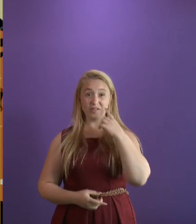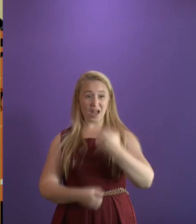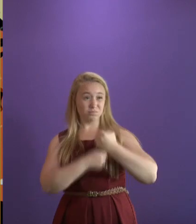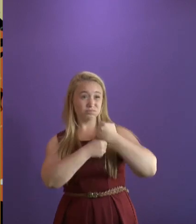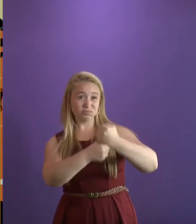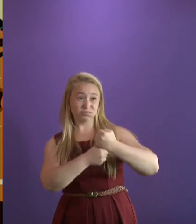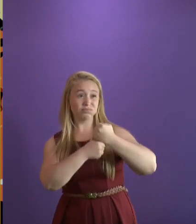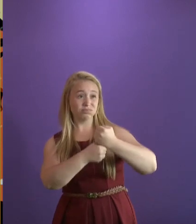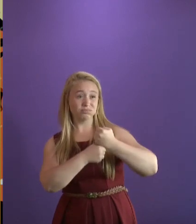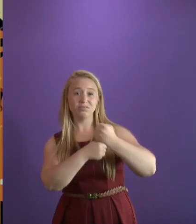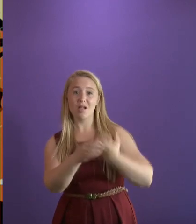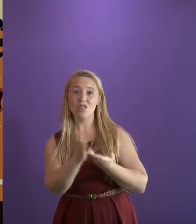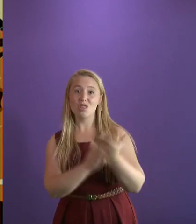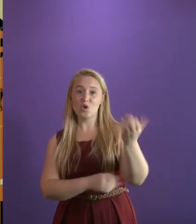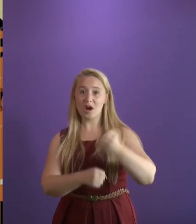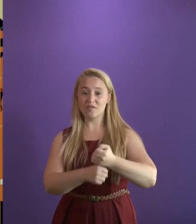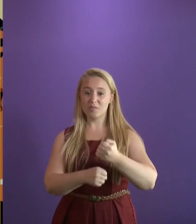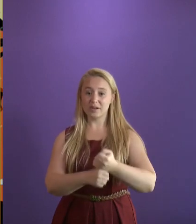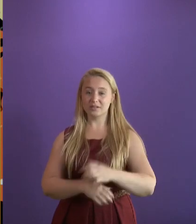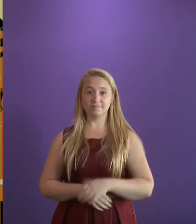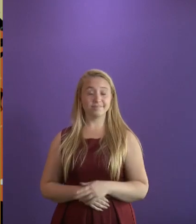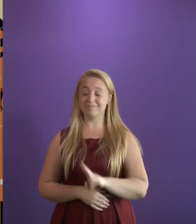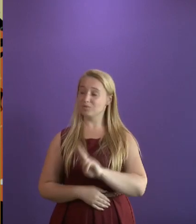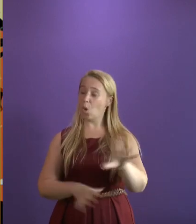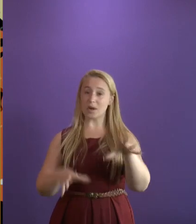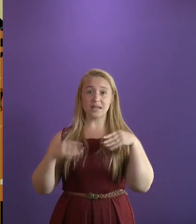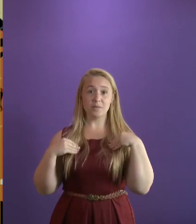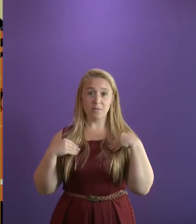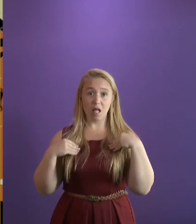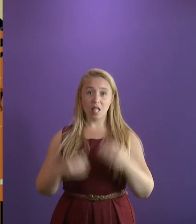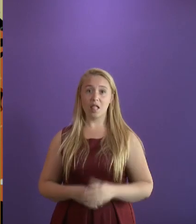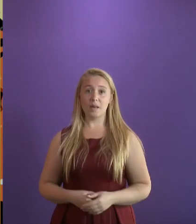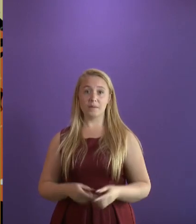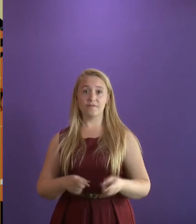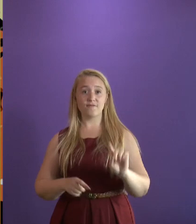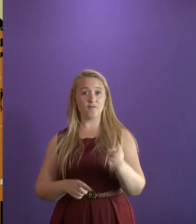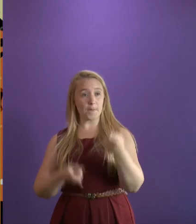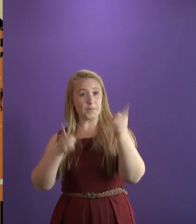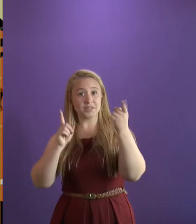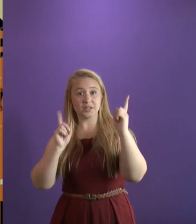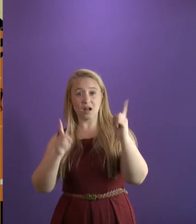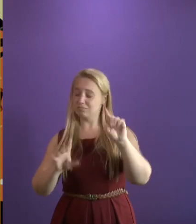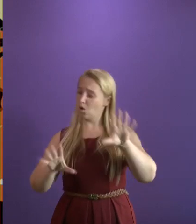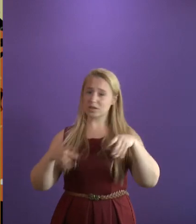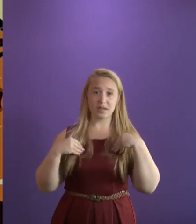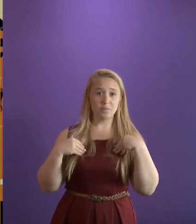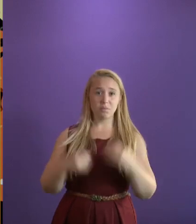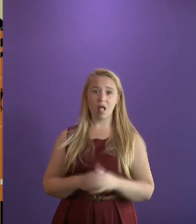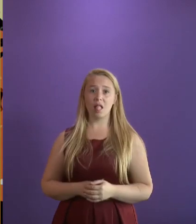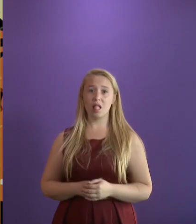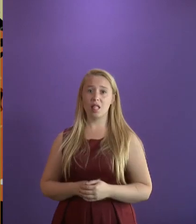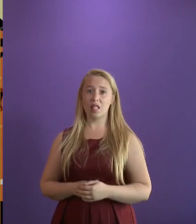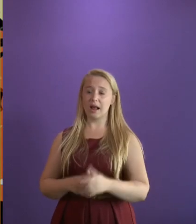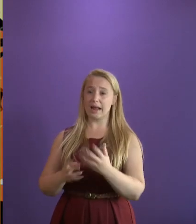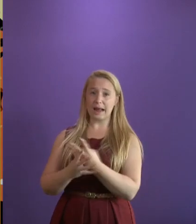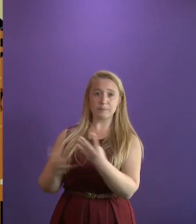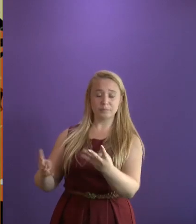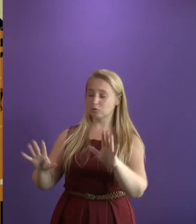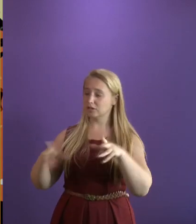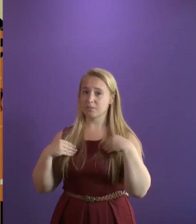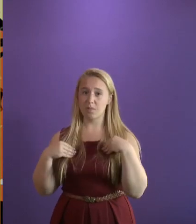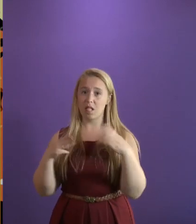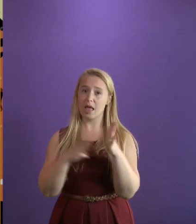government. So I find it unacceptable. The First Minister finds it unacceptable. The Cabinet finds it unacceptable. All of our MSPs